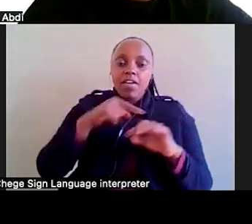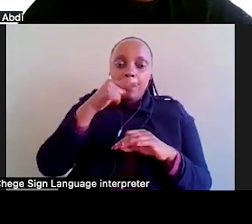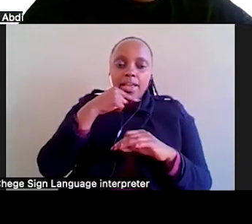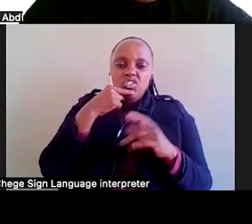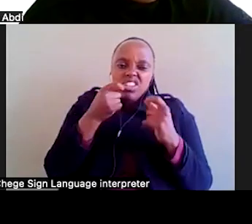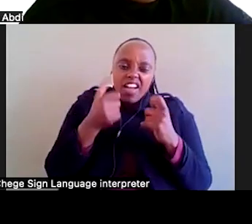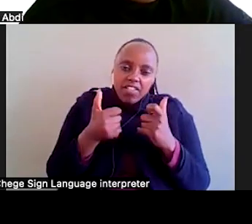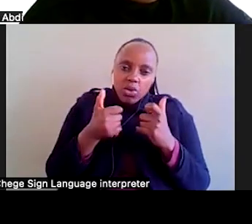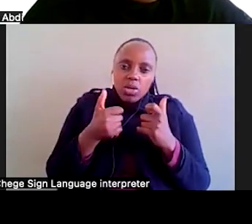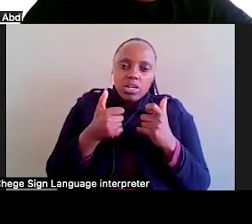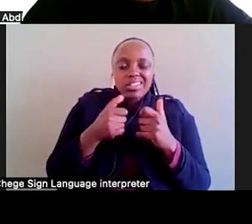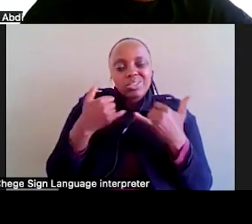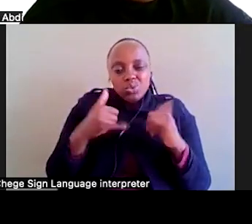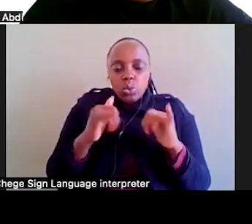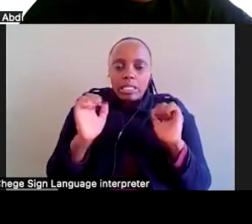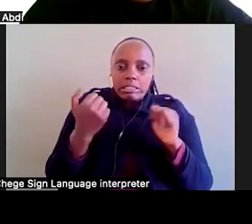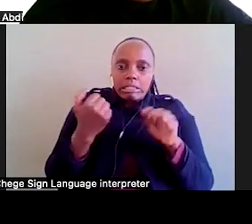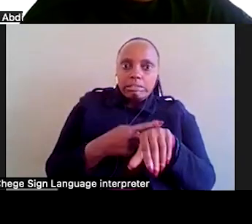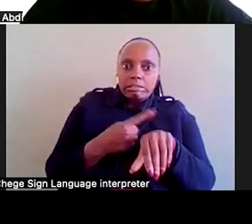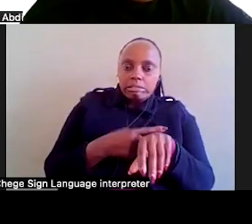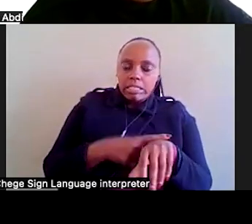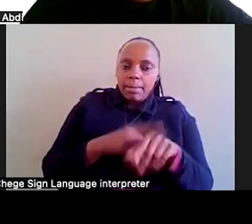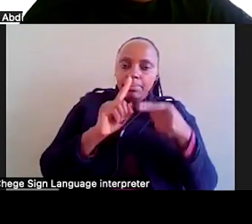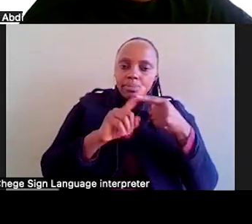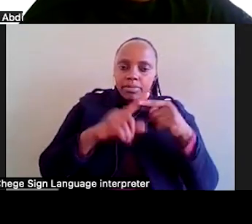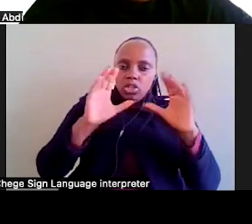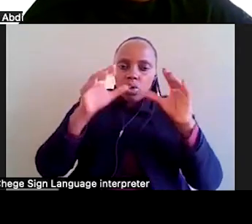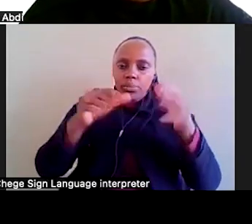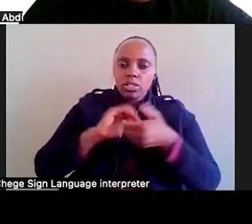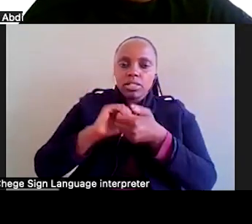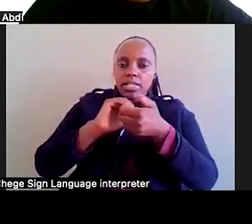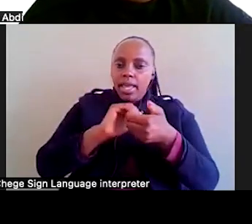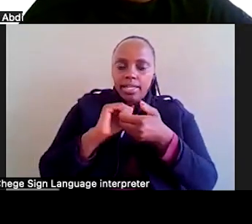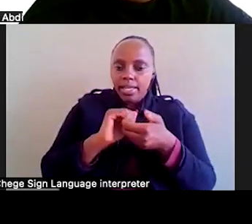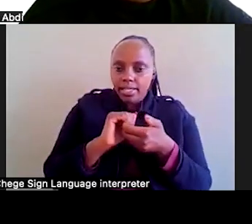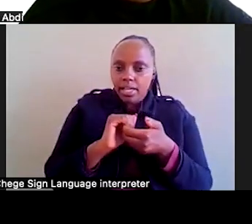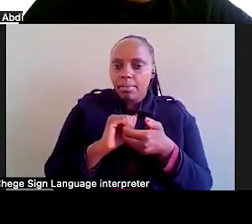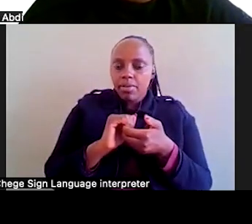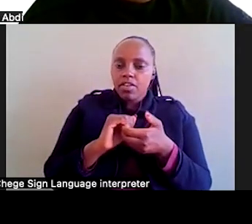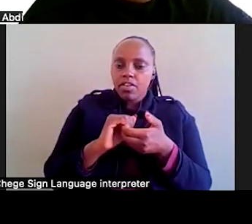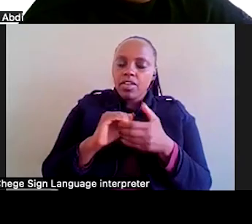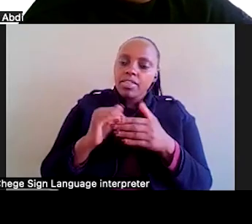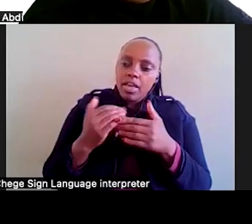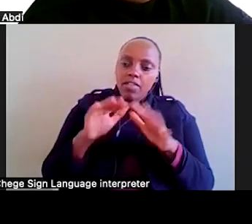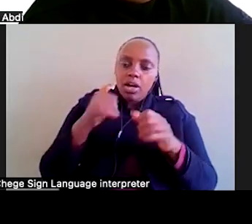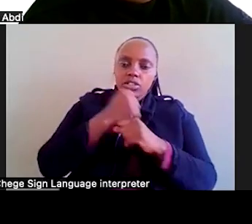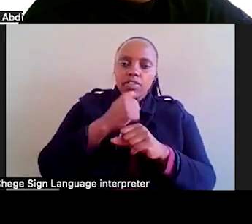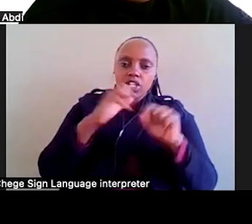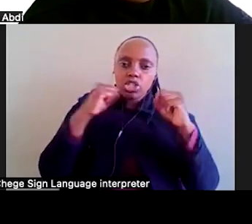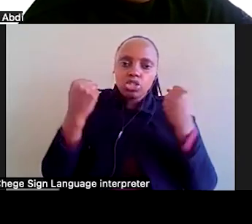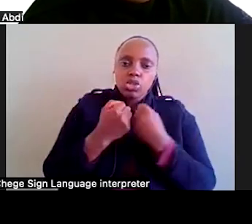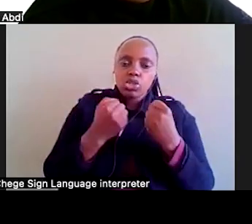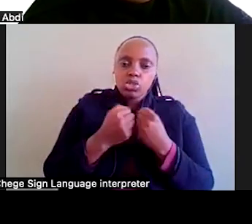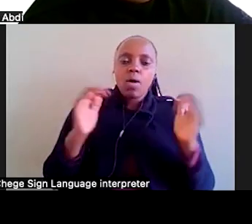the interest of time, it is one on community engagement, norms change, and social